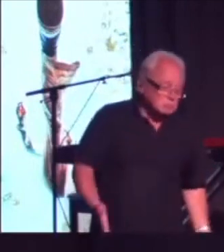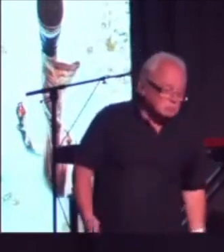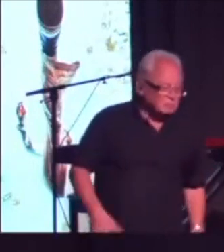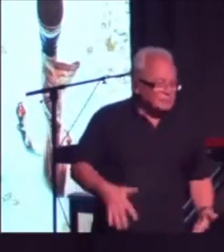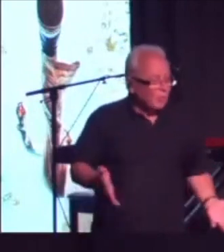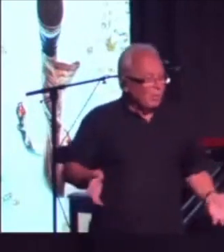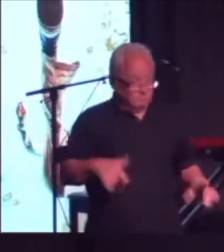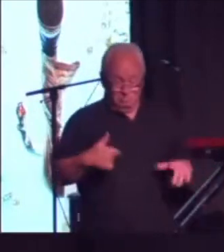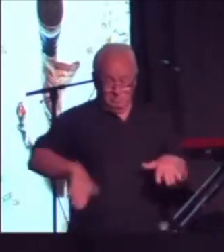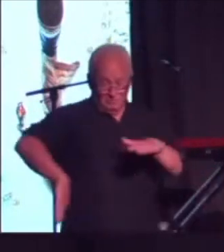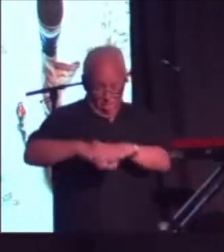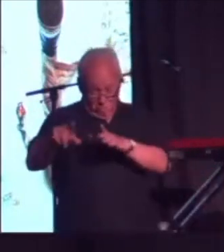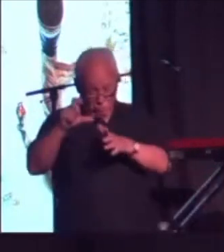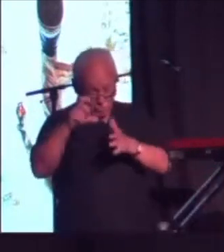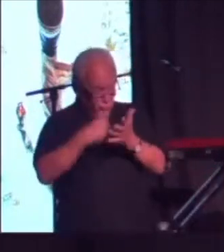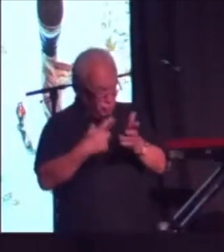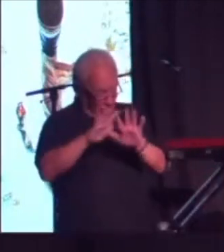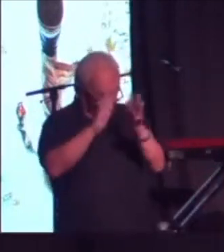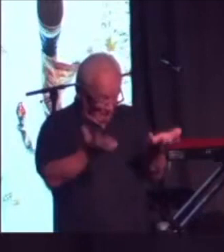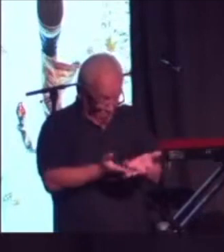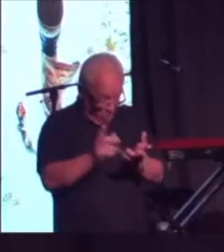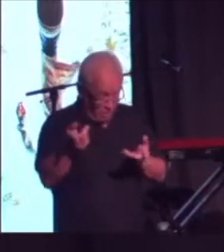this crew of people that he has, four persons.